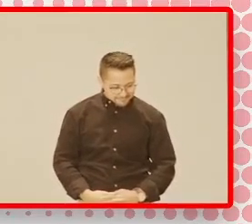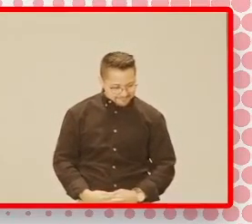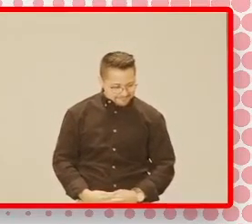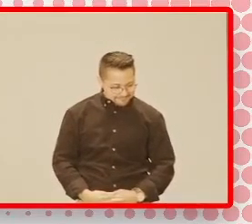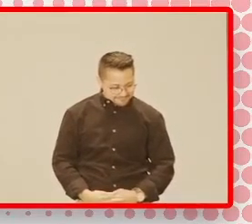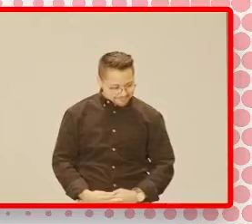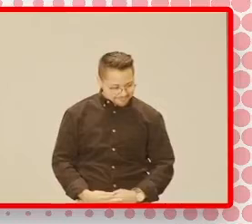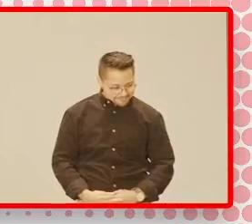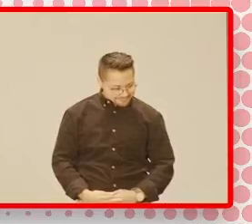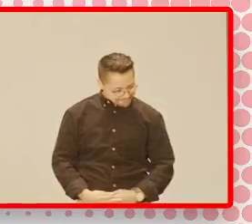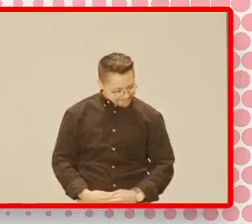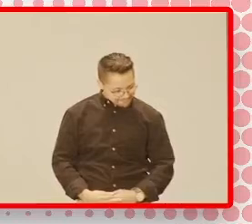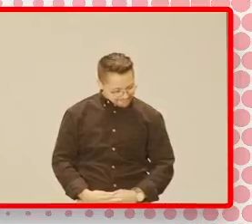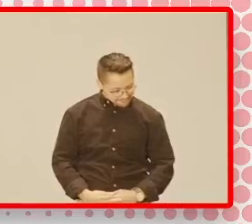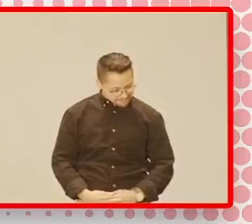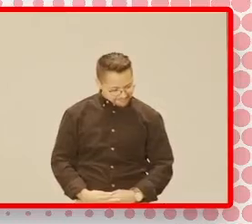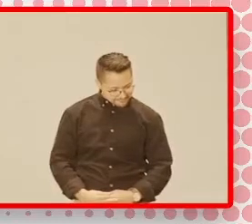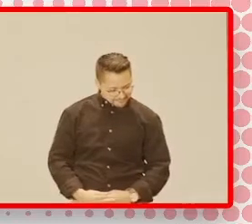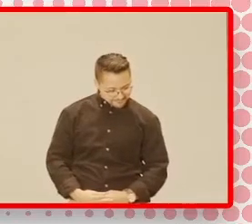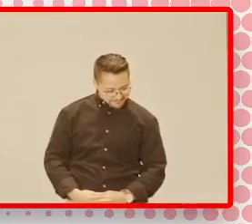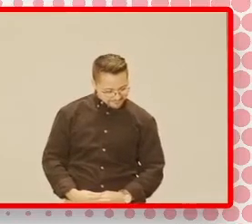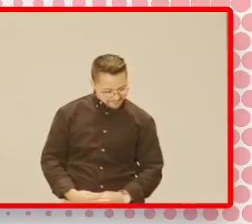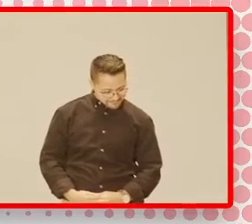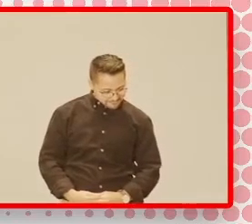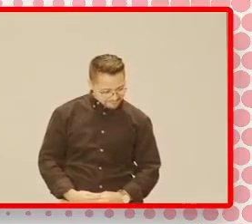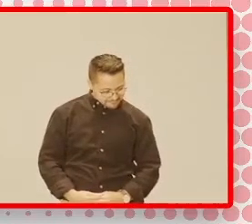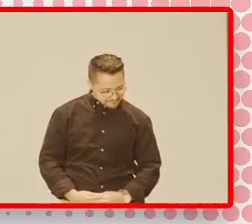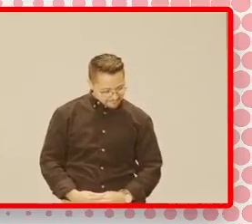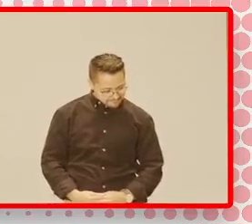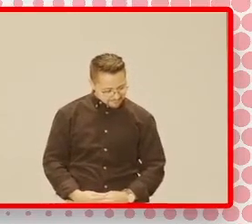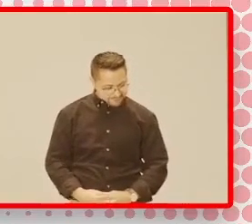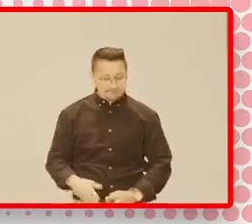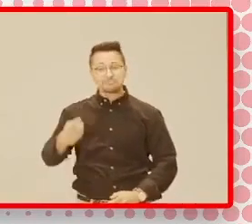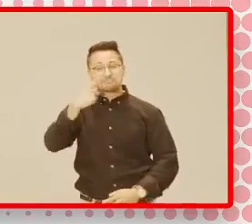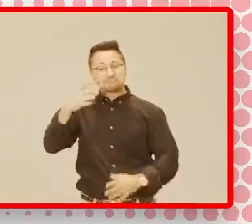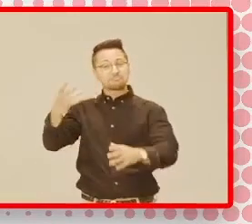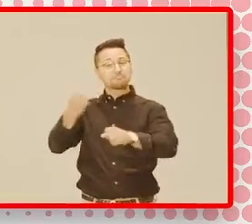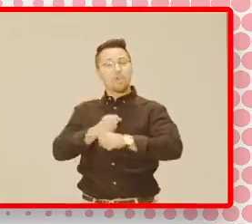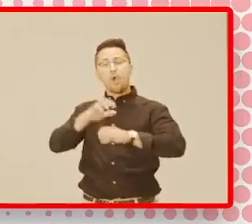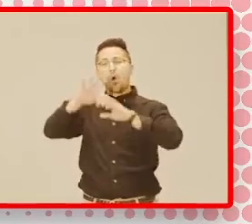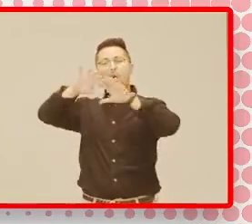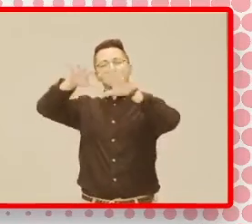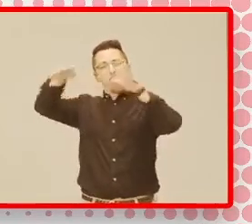a Nikic Global Sports Award.